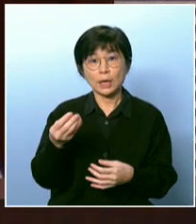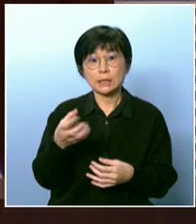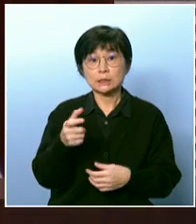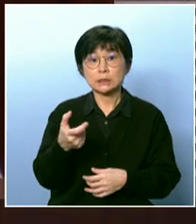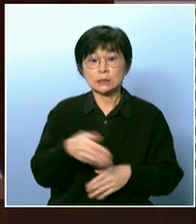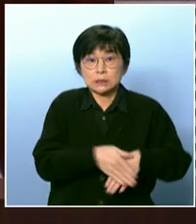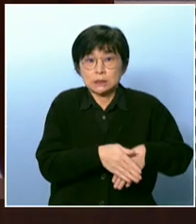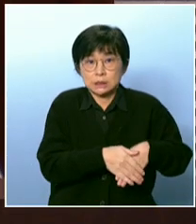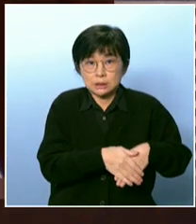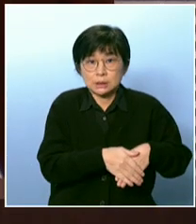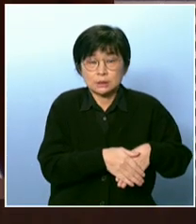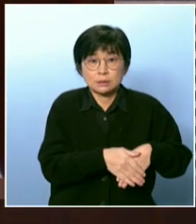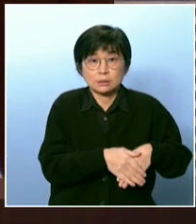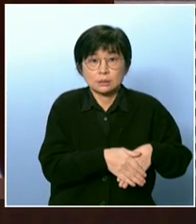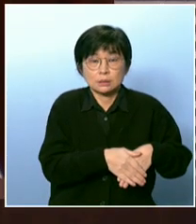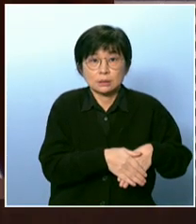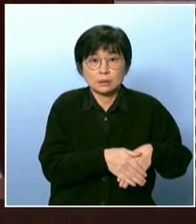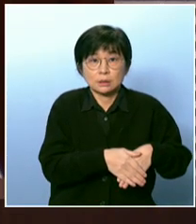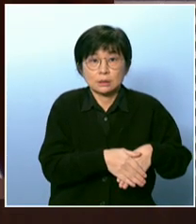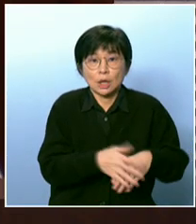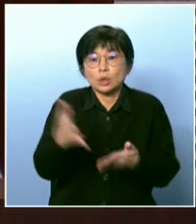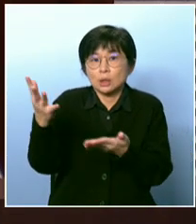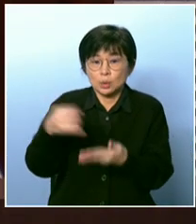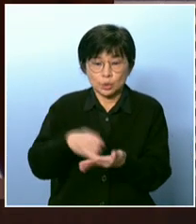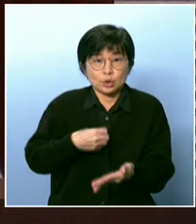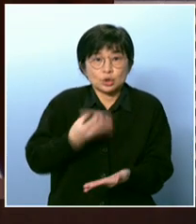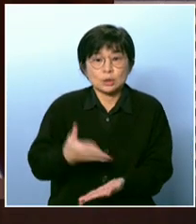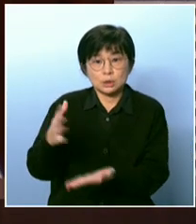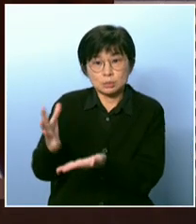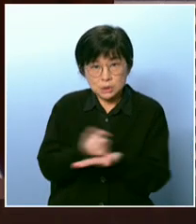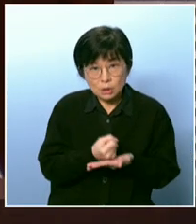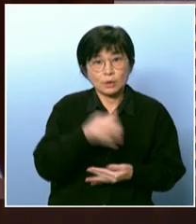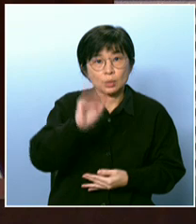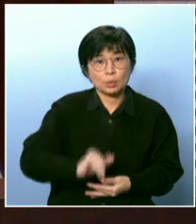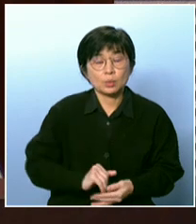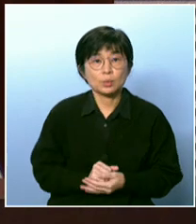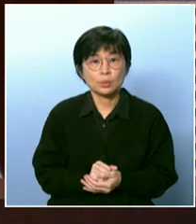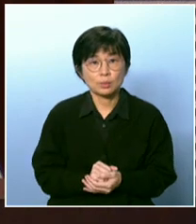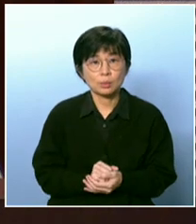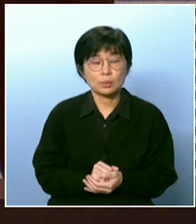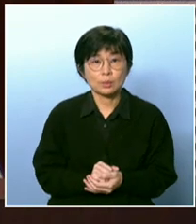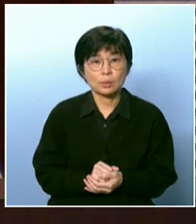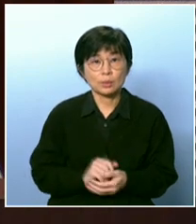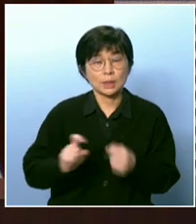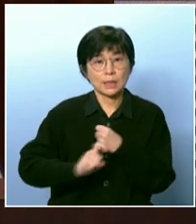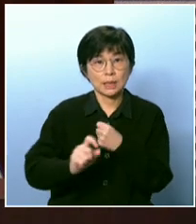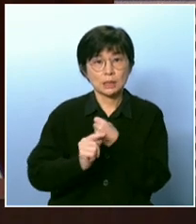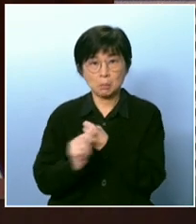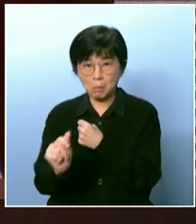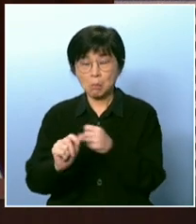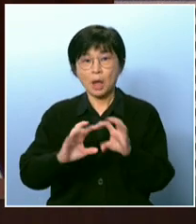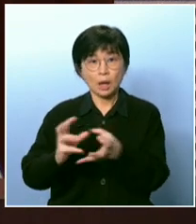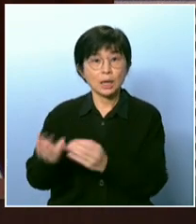If operators have not used up some of the funding, we will recover the